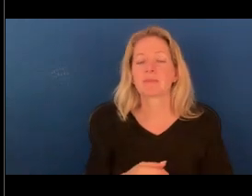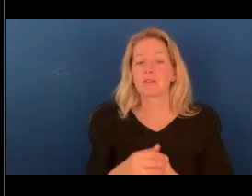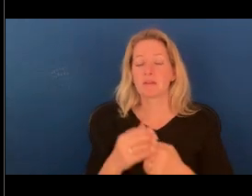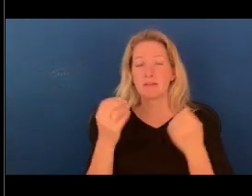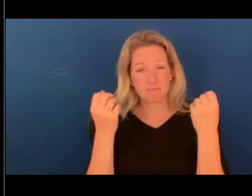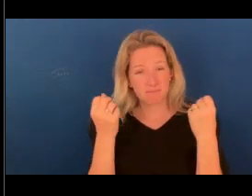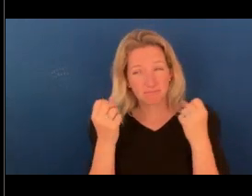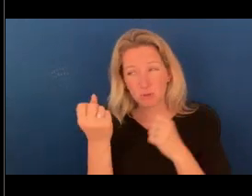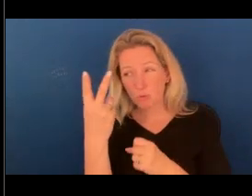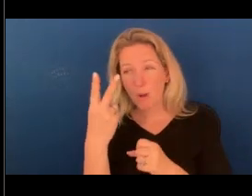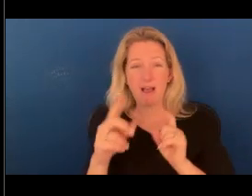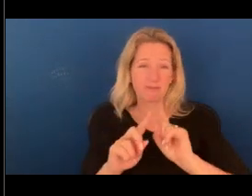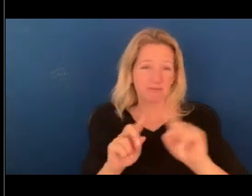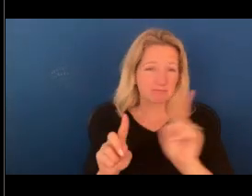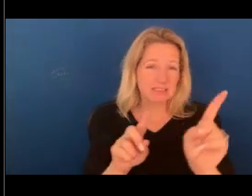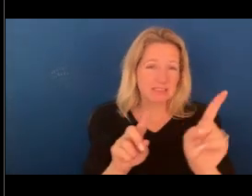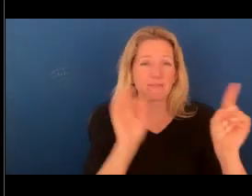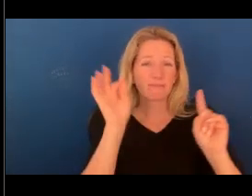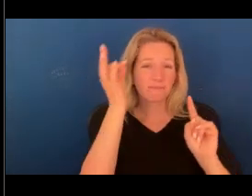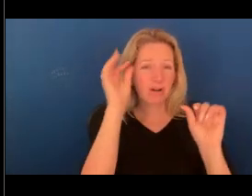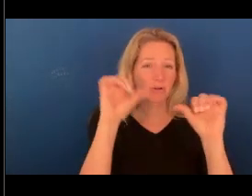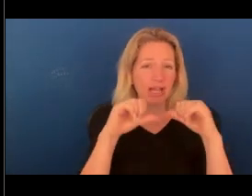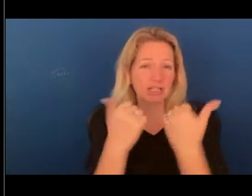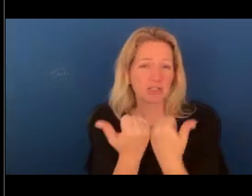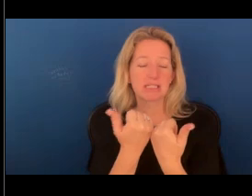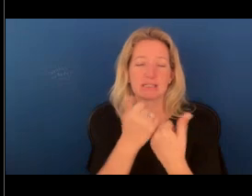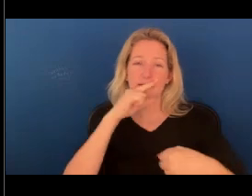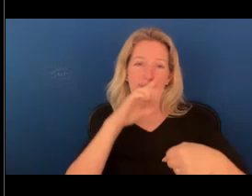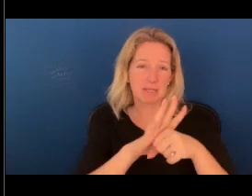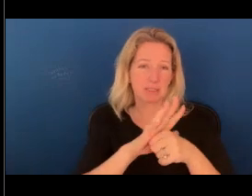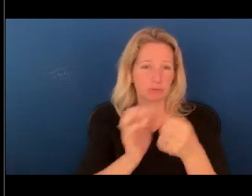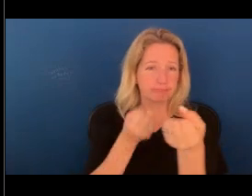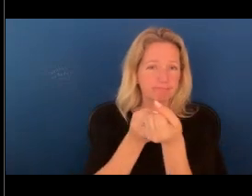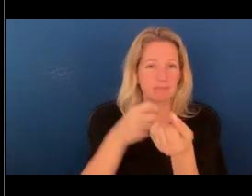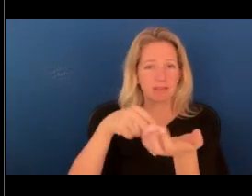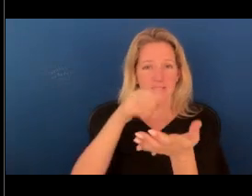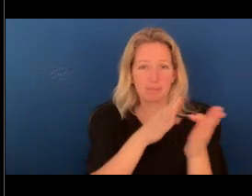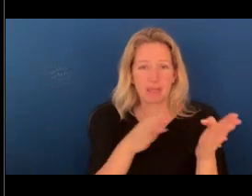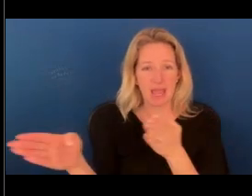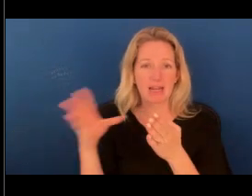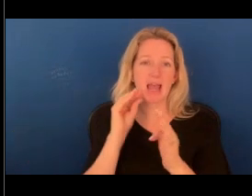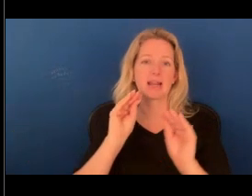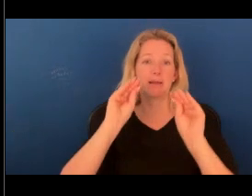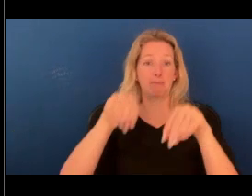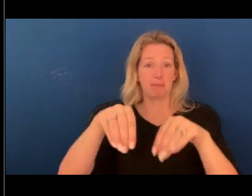in that federal plan, and implementation has just started. Next slide, please.